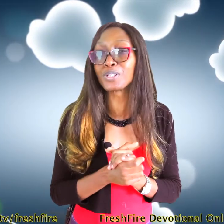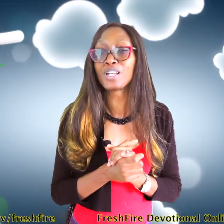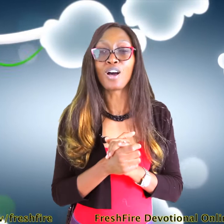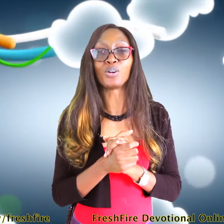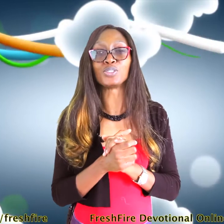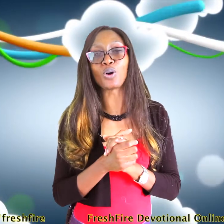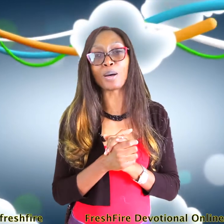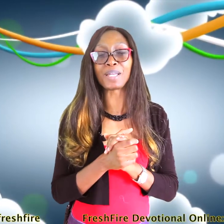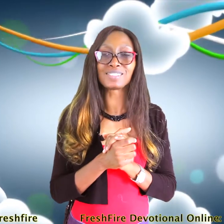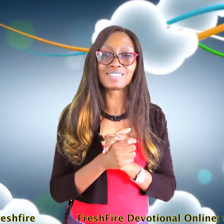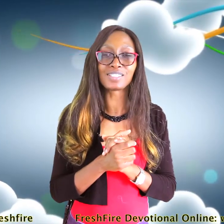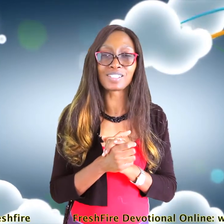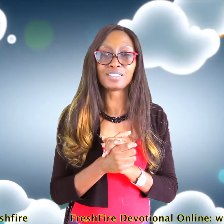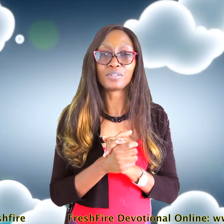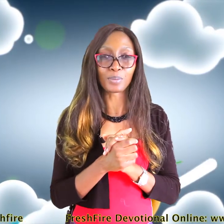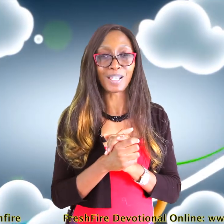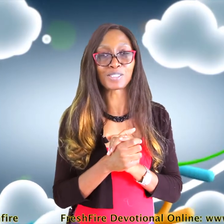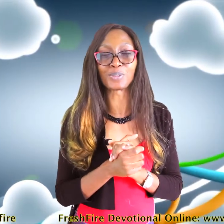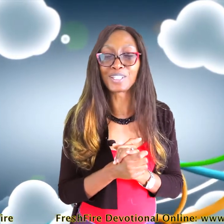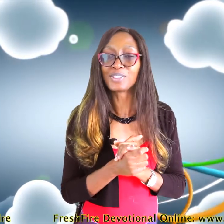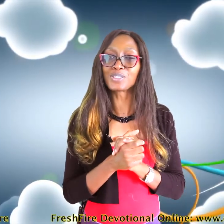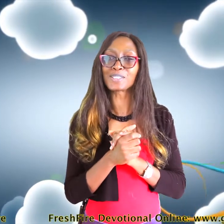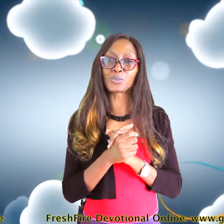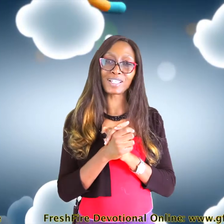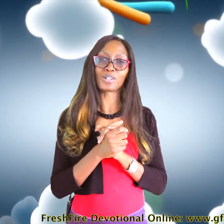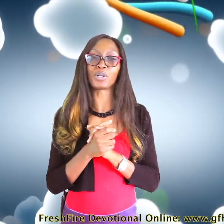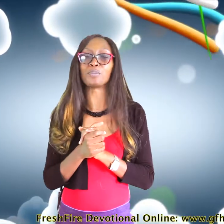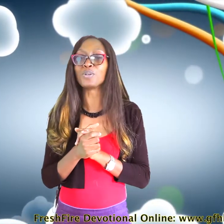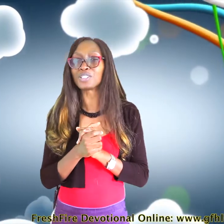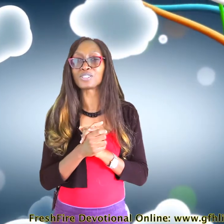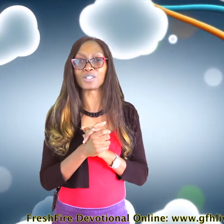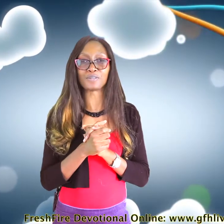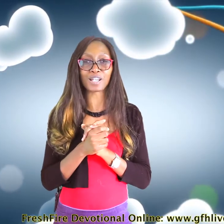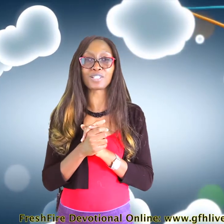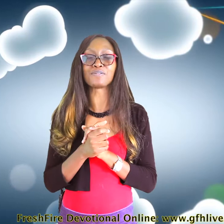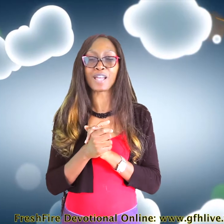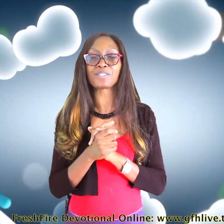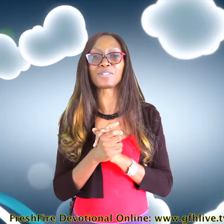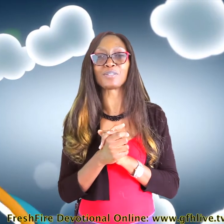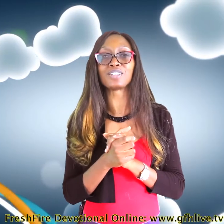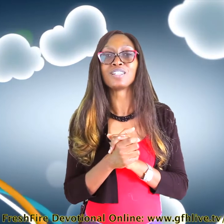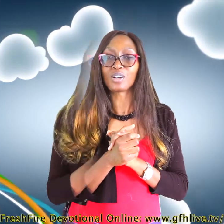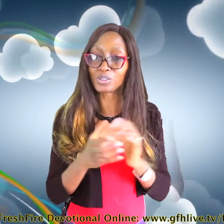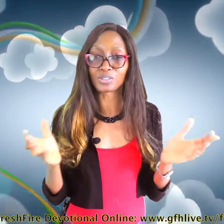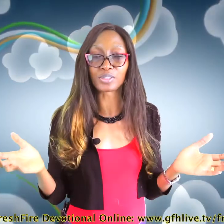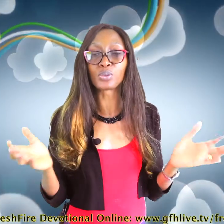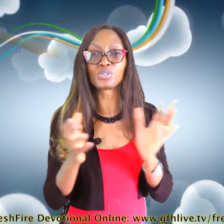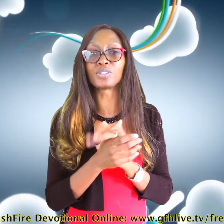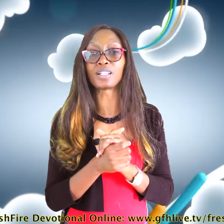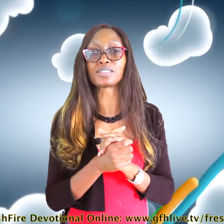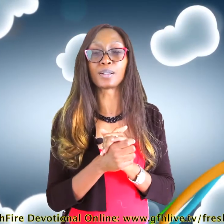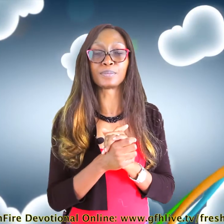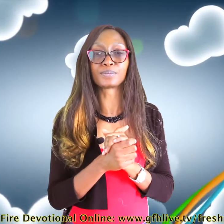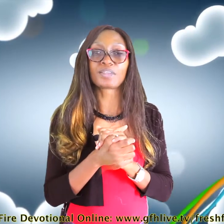your memory on your amazing teaching from last week. So this week, we are moving on to a very, very, very, you know, I